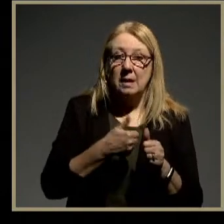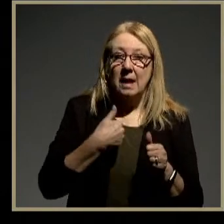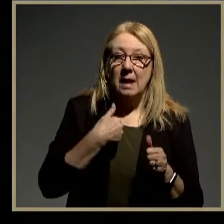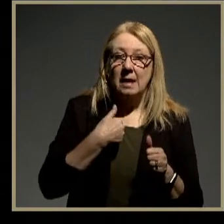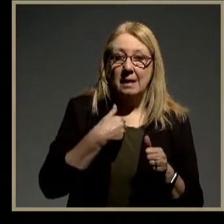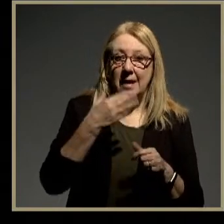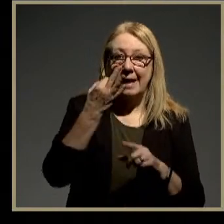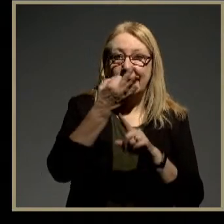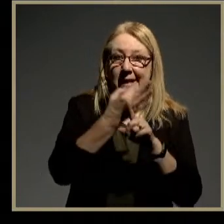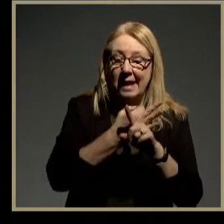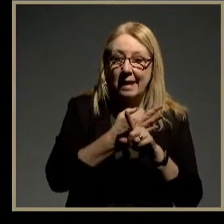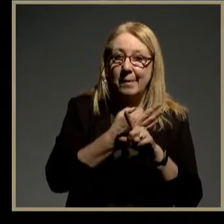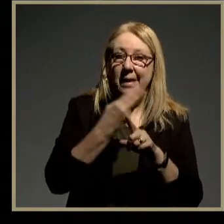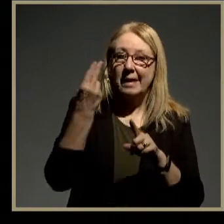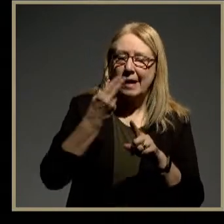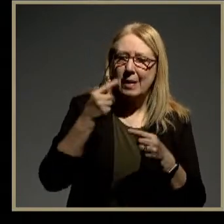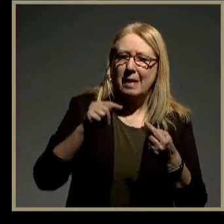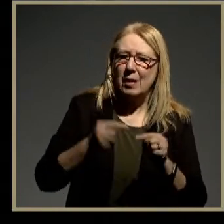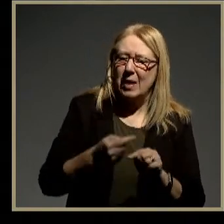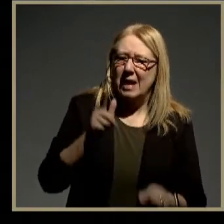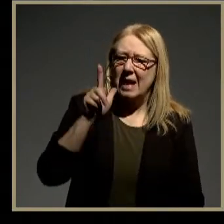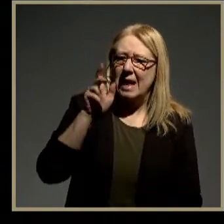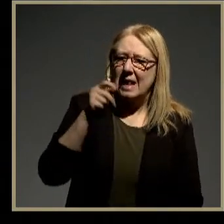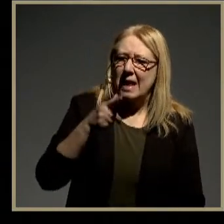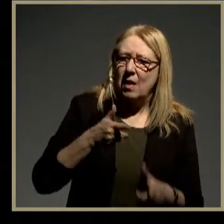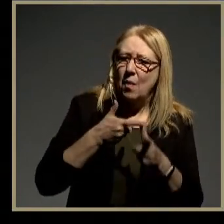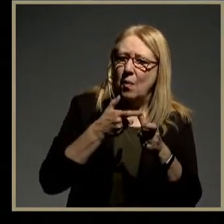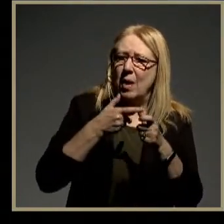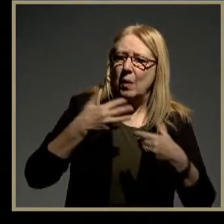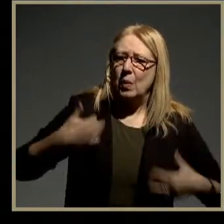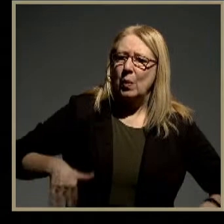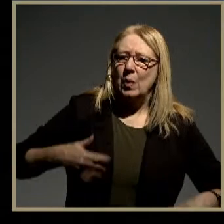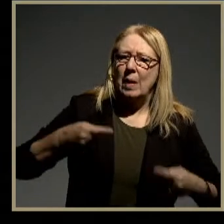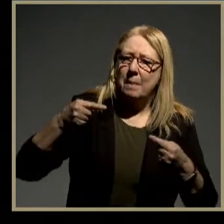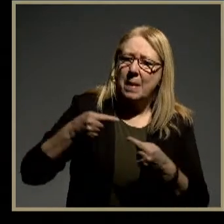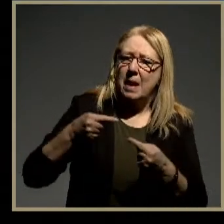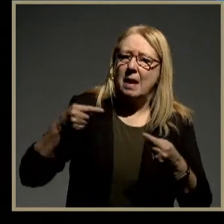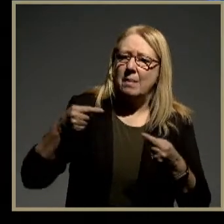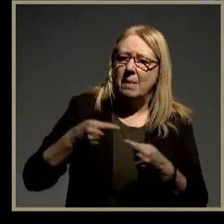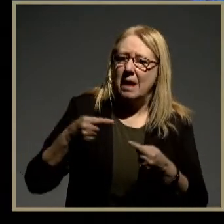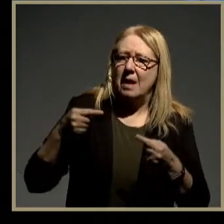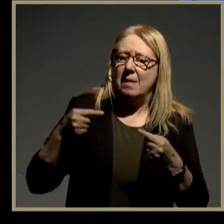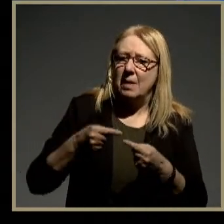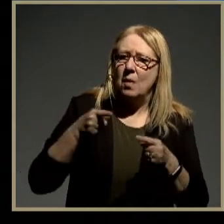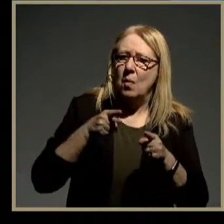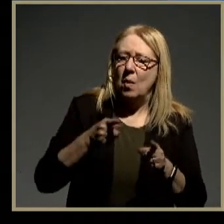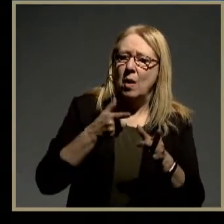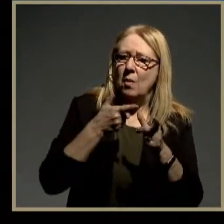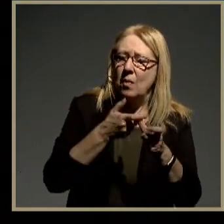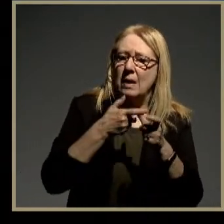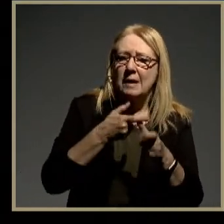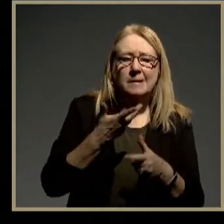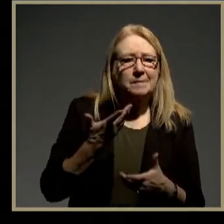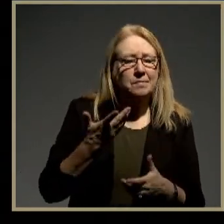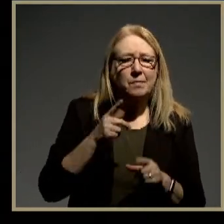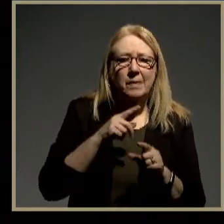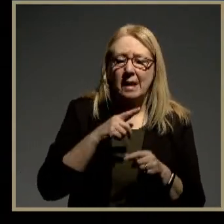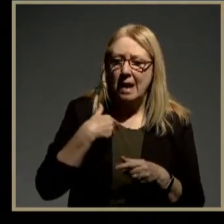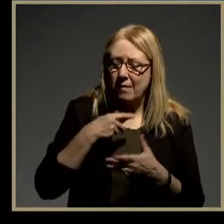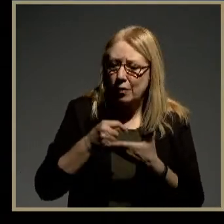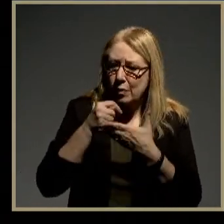9-month history of leg pain with running, and that pain just was unrelenting. She had received treatment at